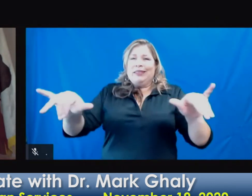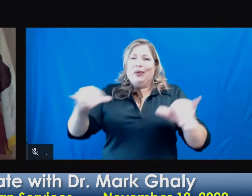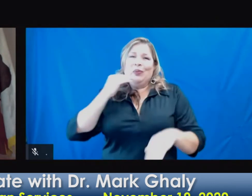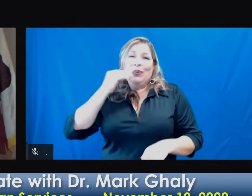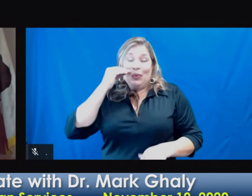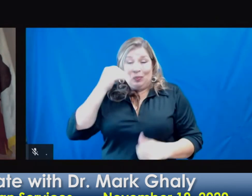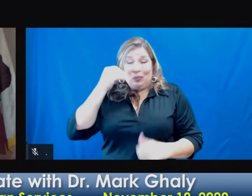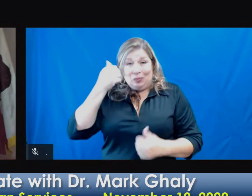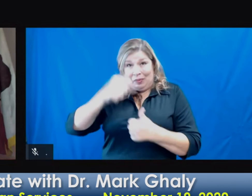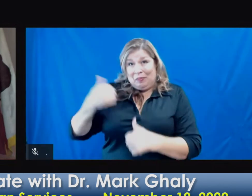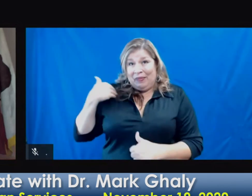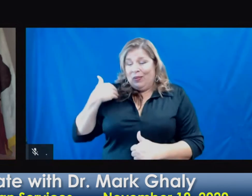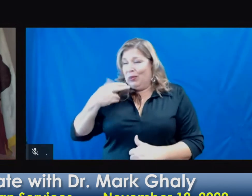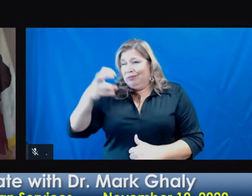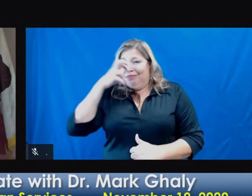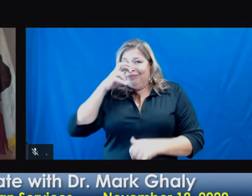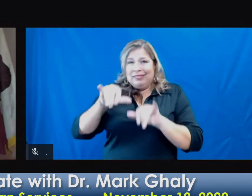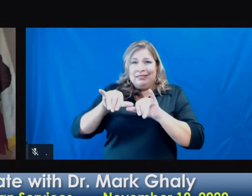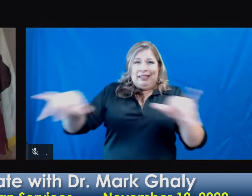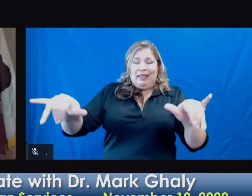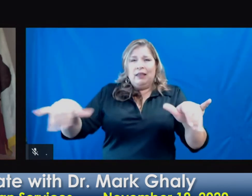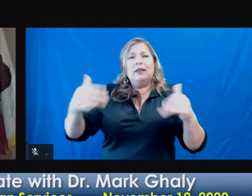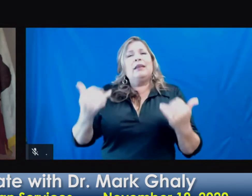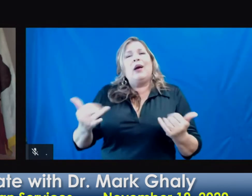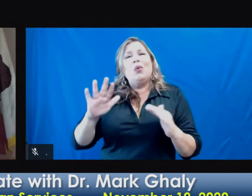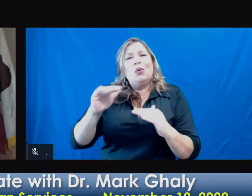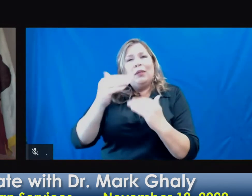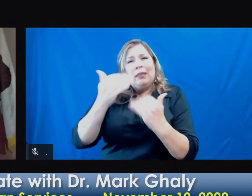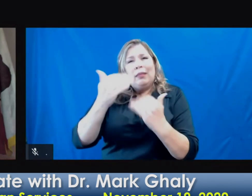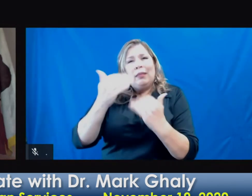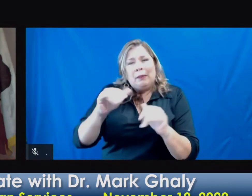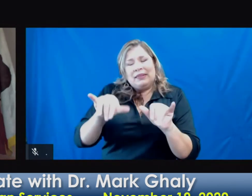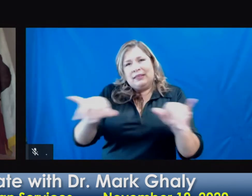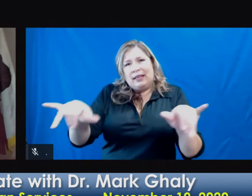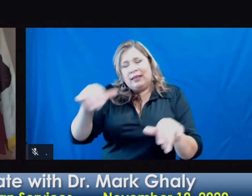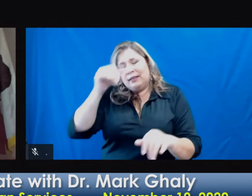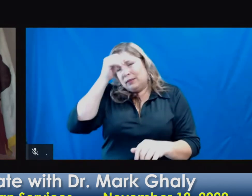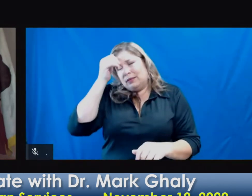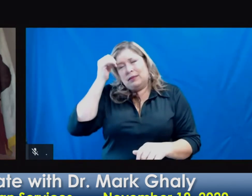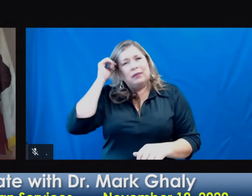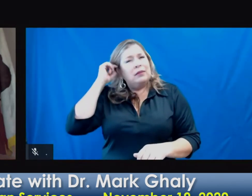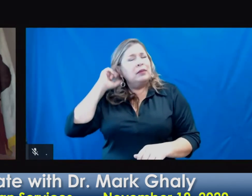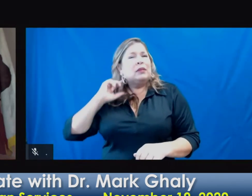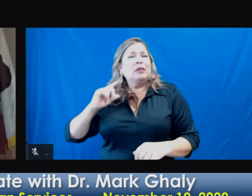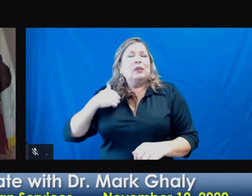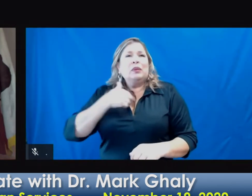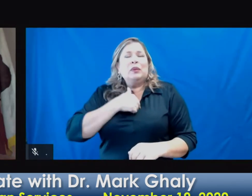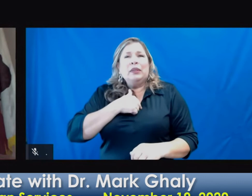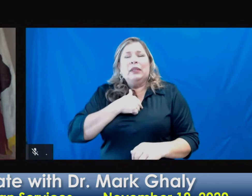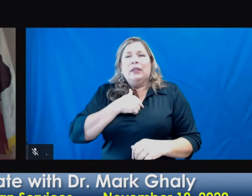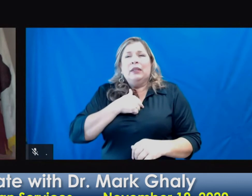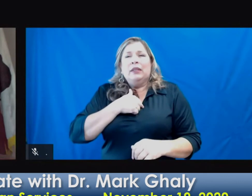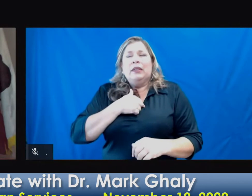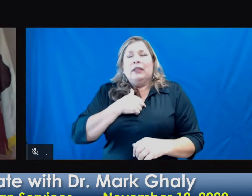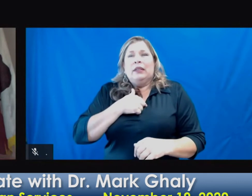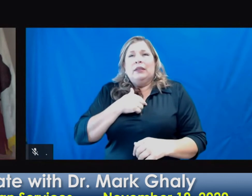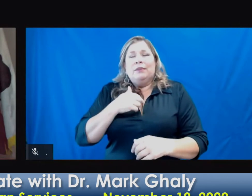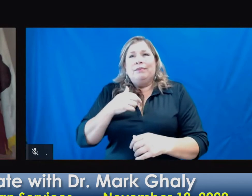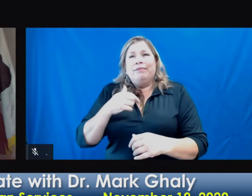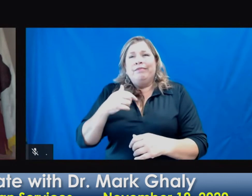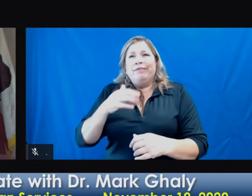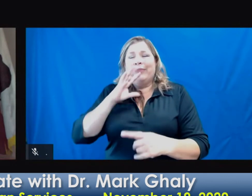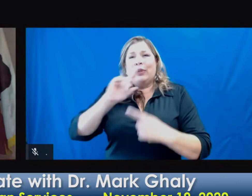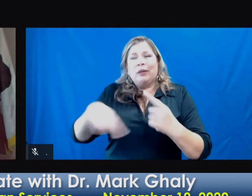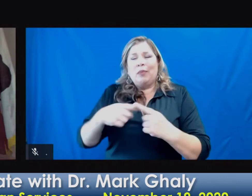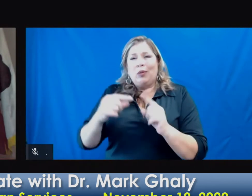stay-at-home order. The language, words of curfew, something that we certainly here believe